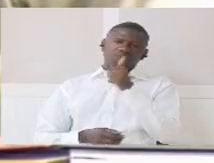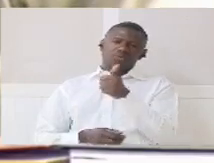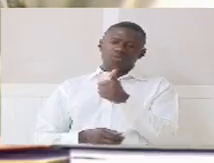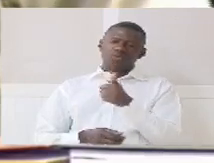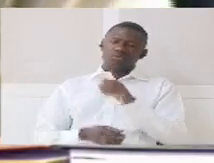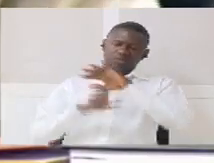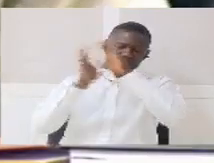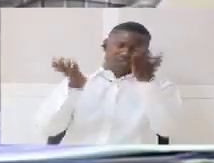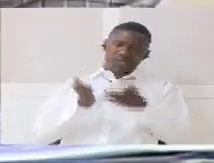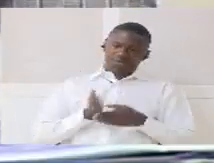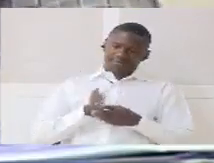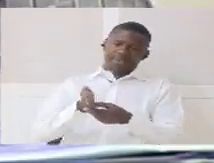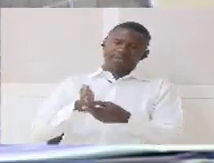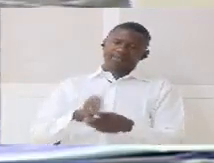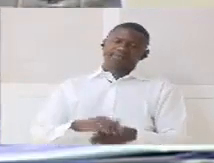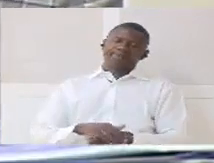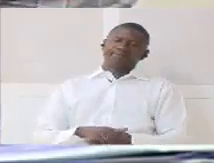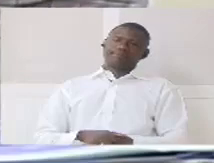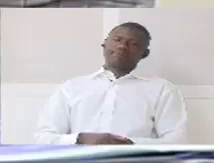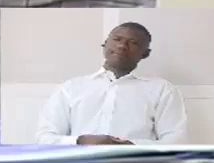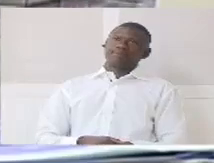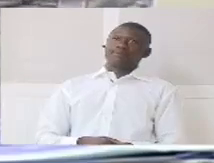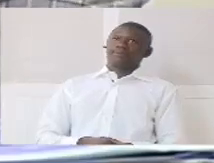And what tell us,